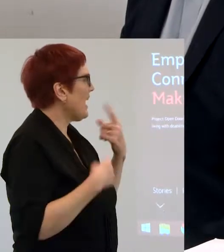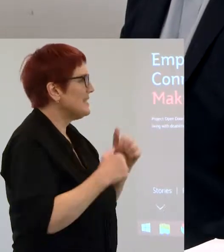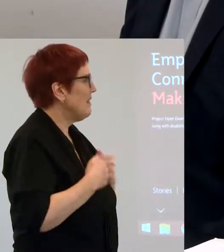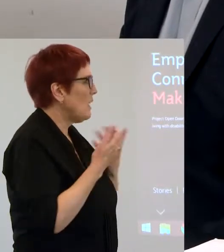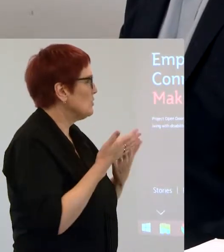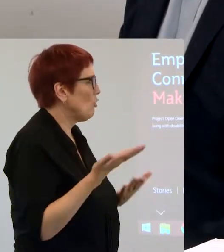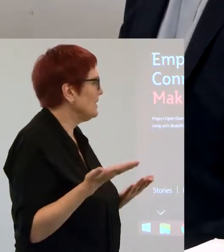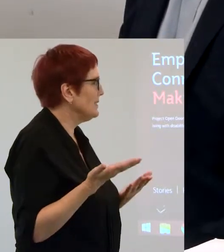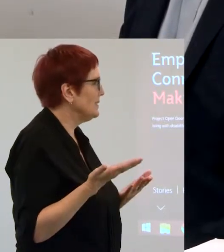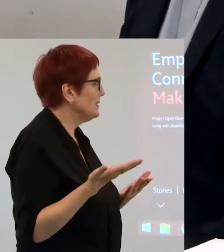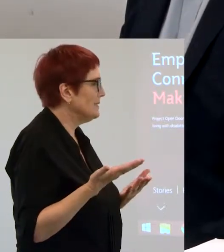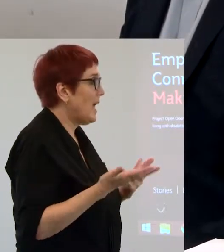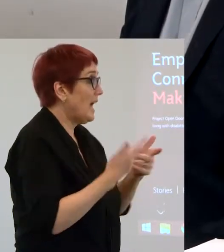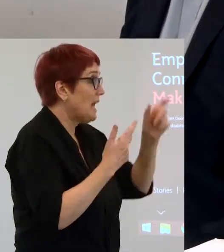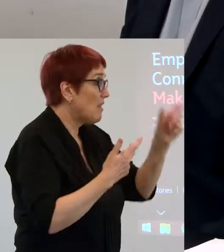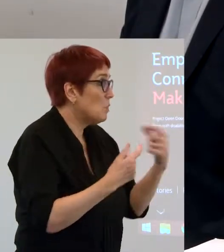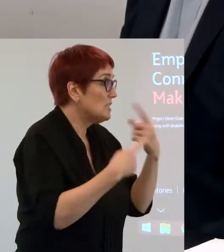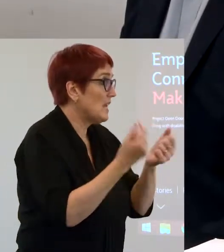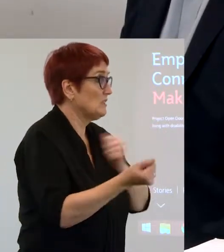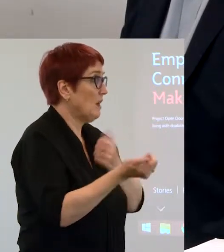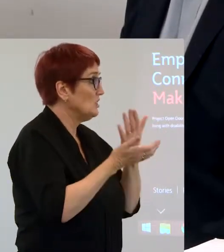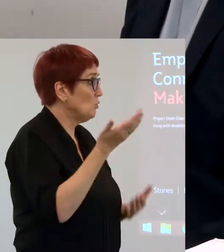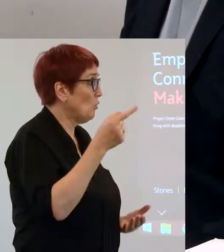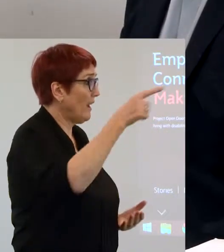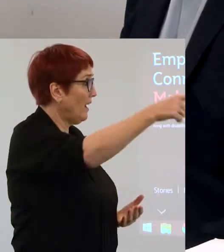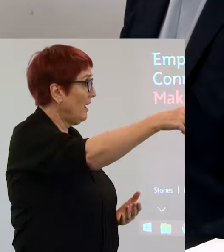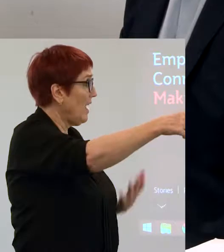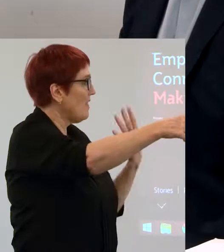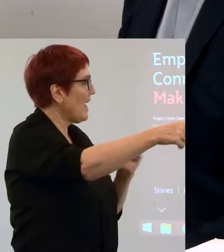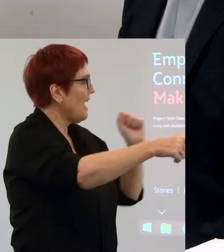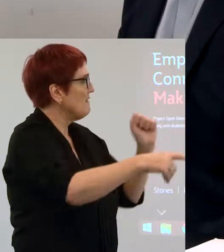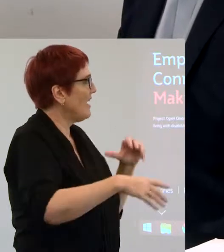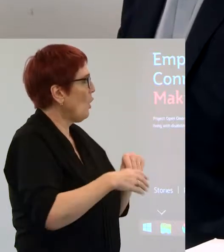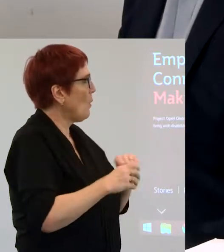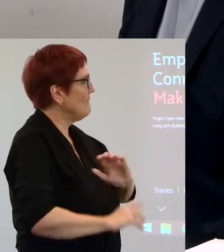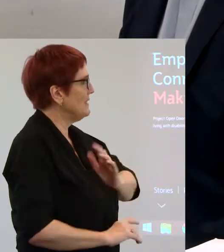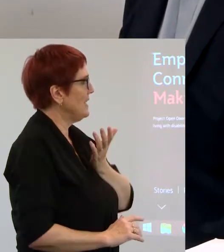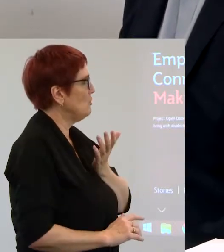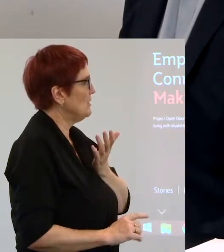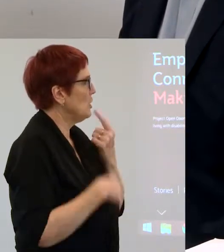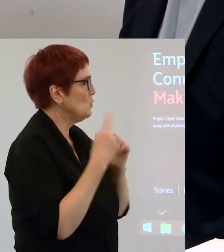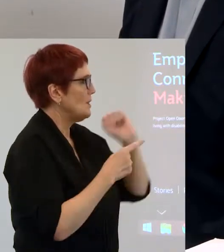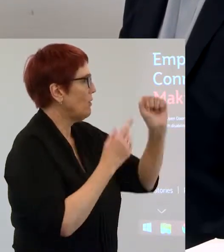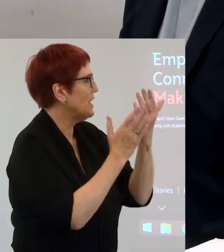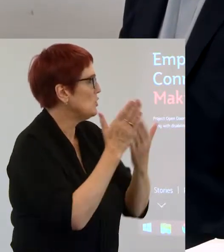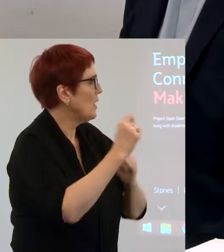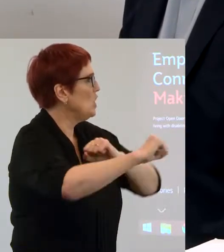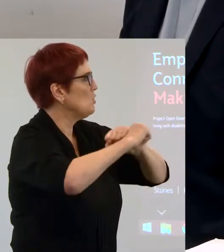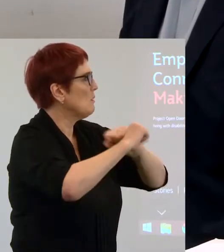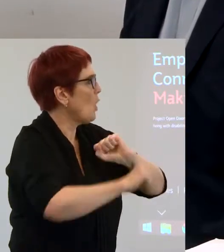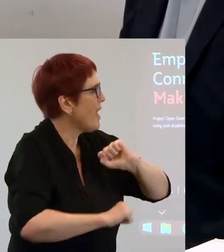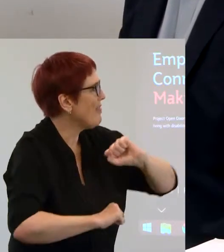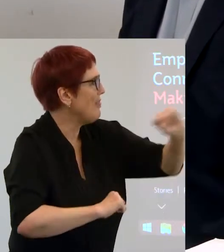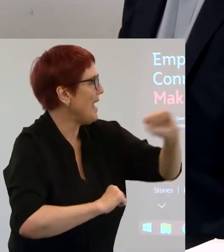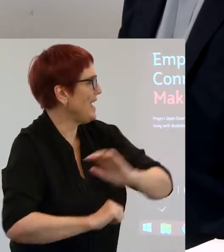stories. It is someone else who has a vested interest to tell a story, to promote their vested